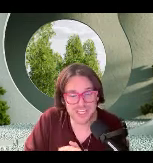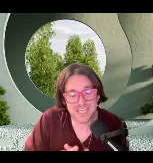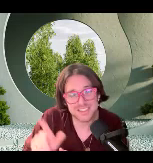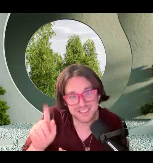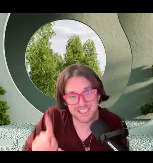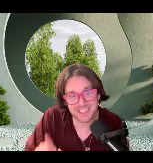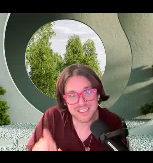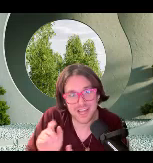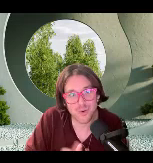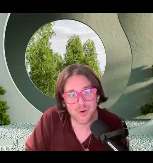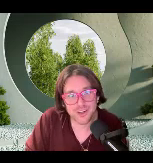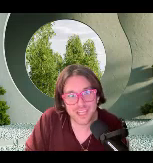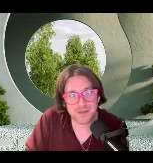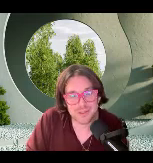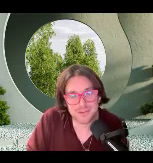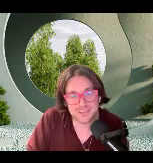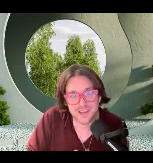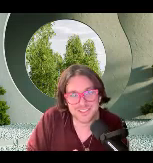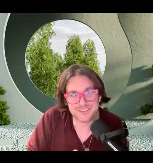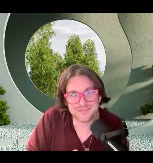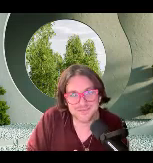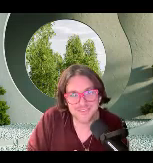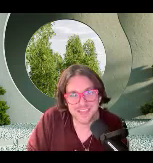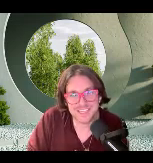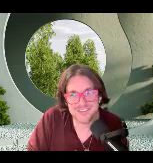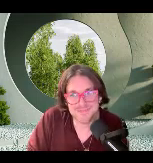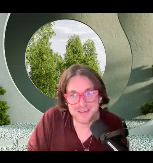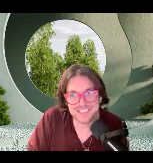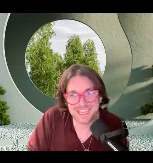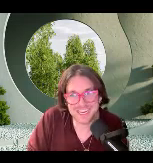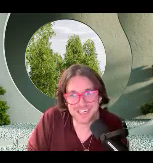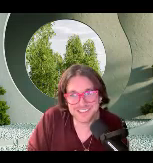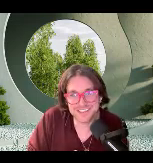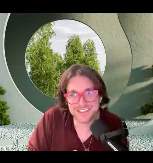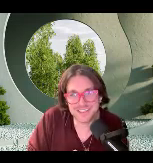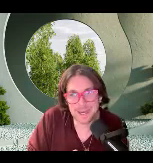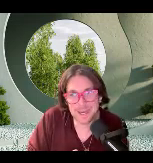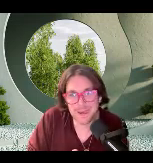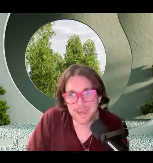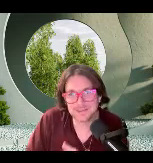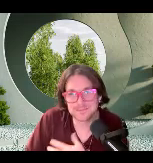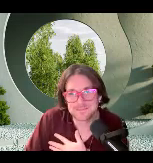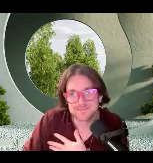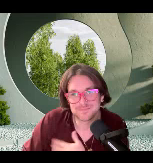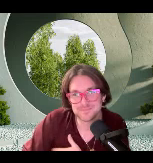you all in March. ncce.org, and we will talk soon. Thanks, everybody. Take care.